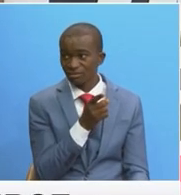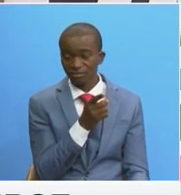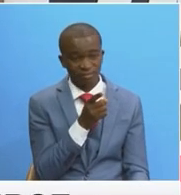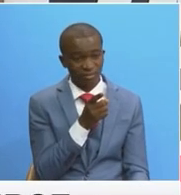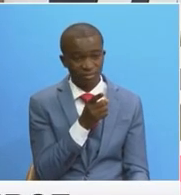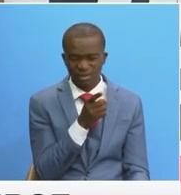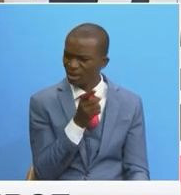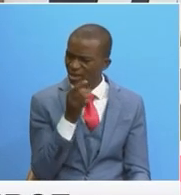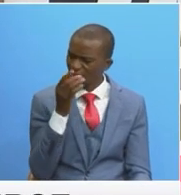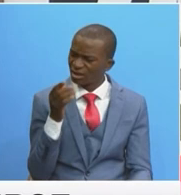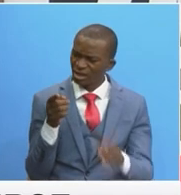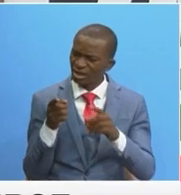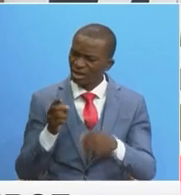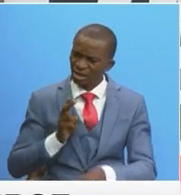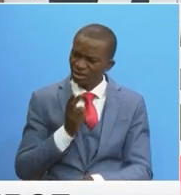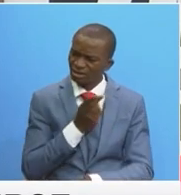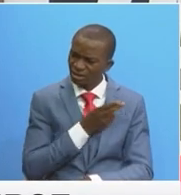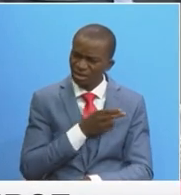why we are where we are today.